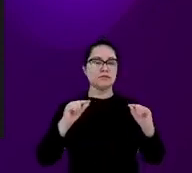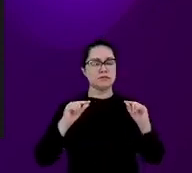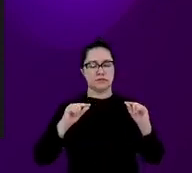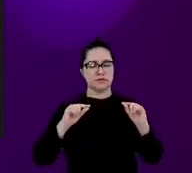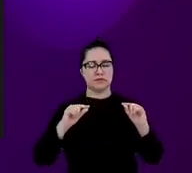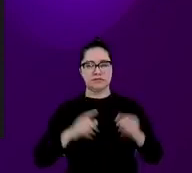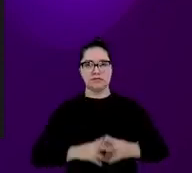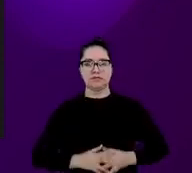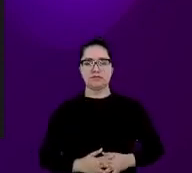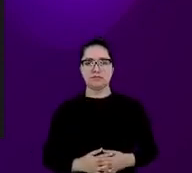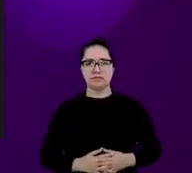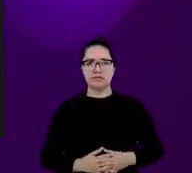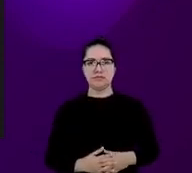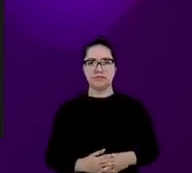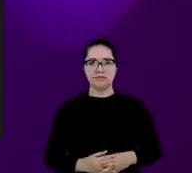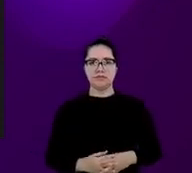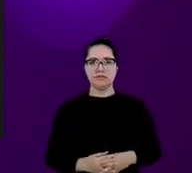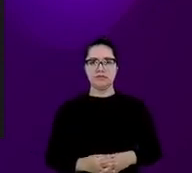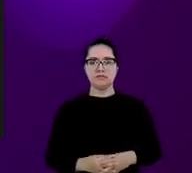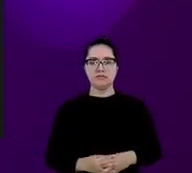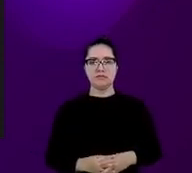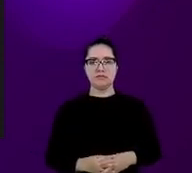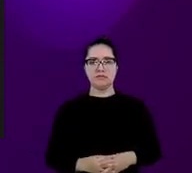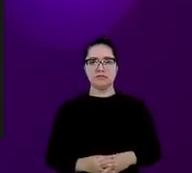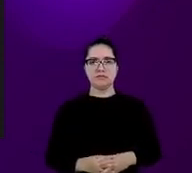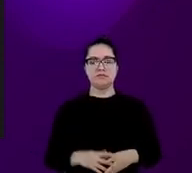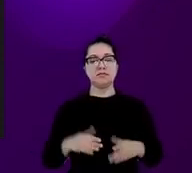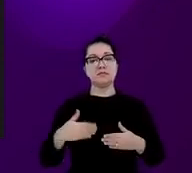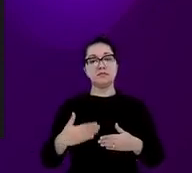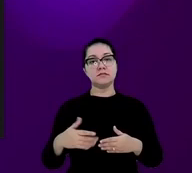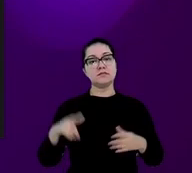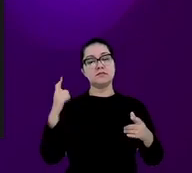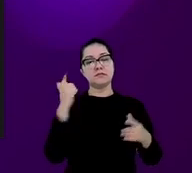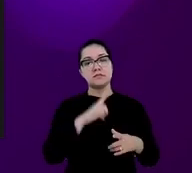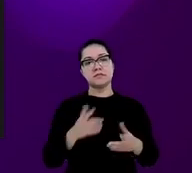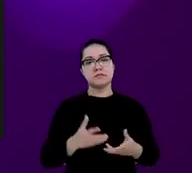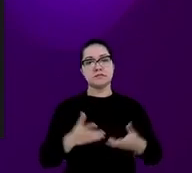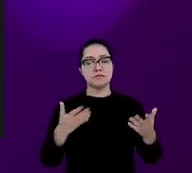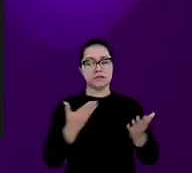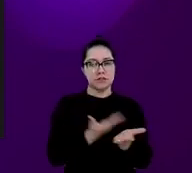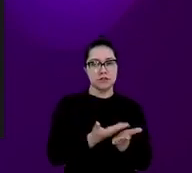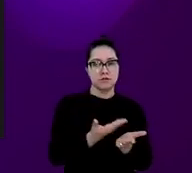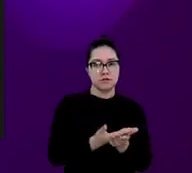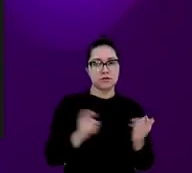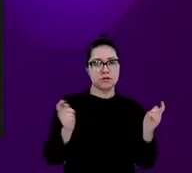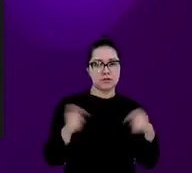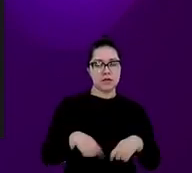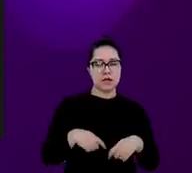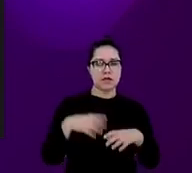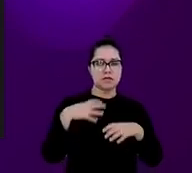clinical trial, a huge clinical trial, 250 patients, and 80